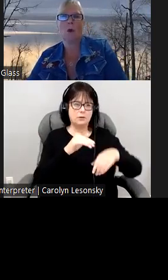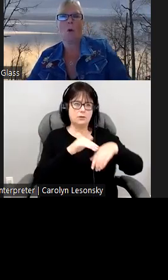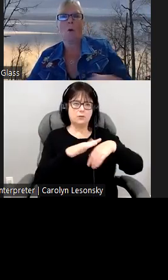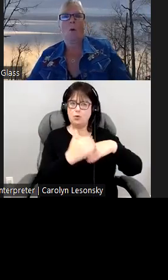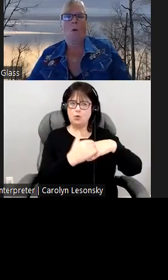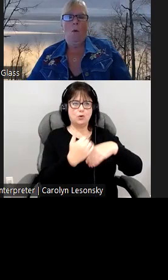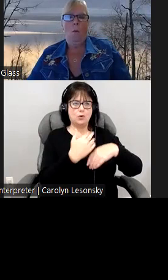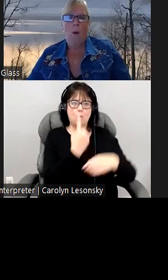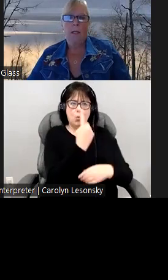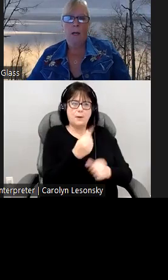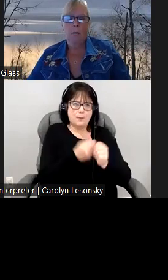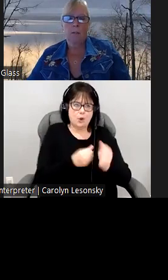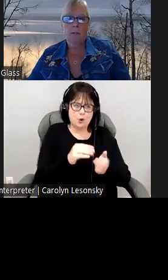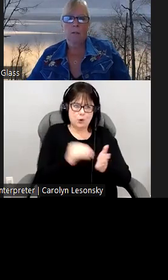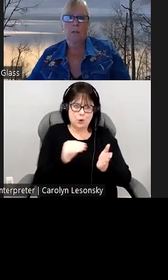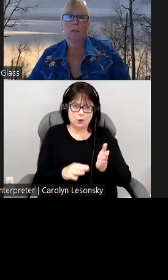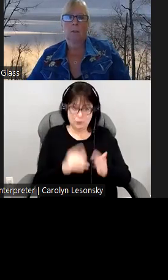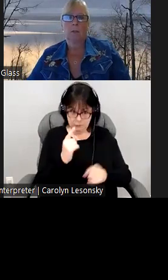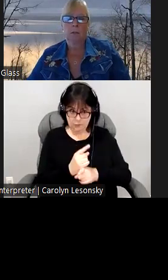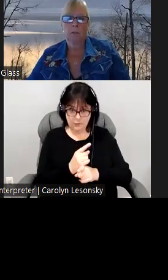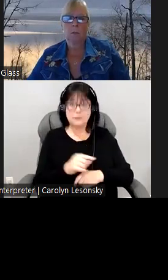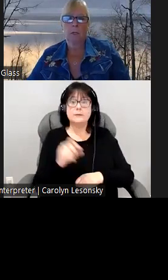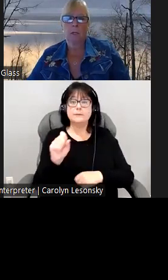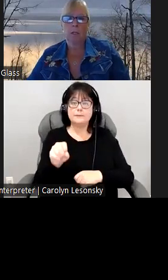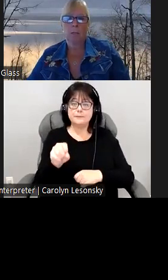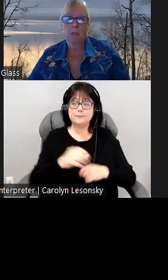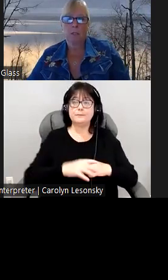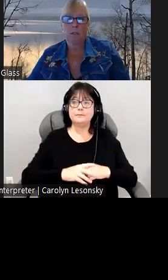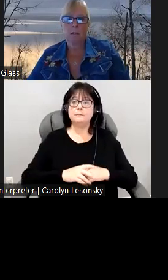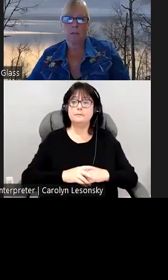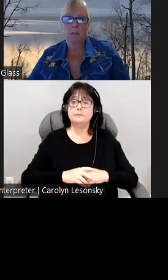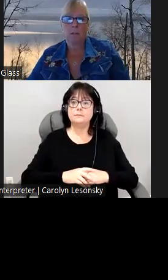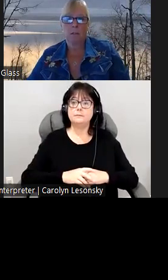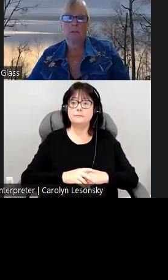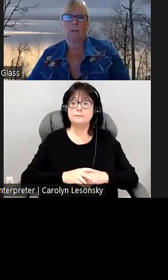So one counts toward the service coordination measure,